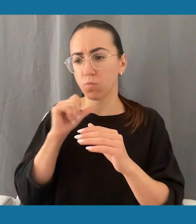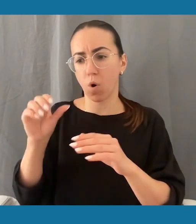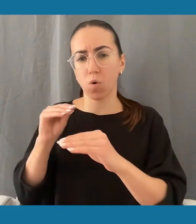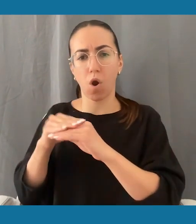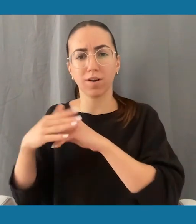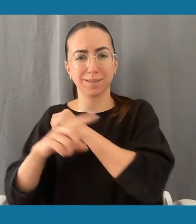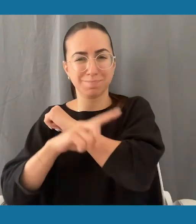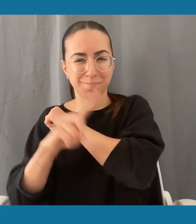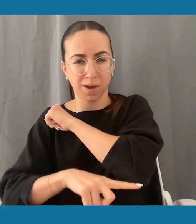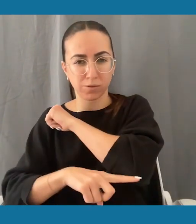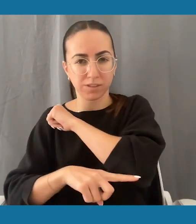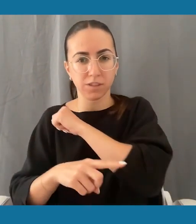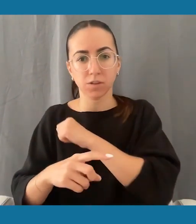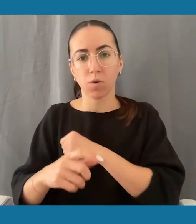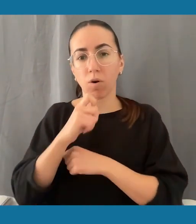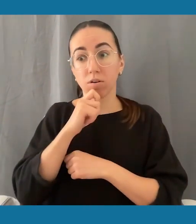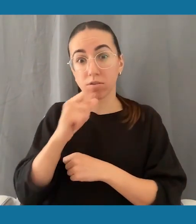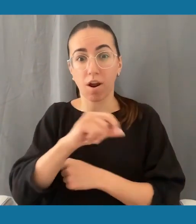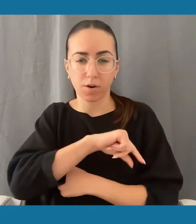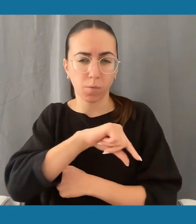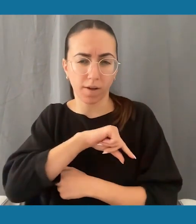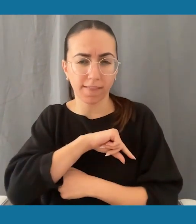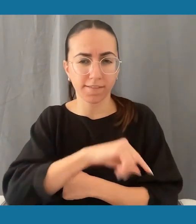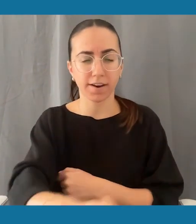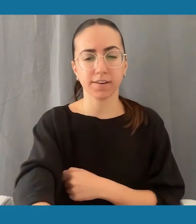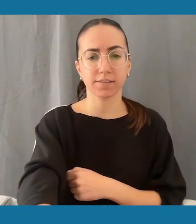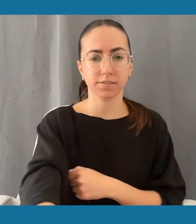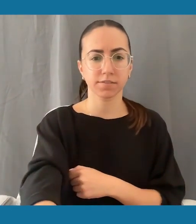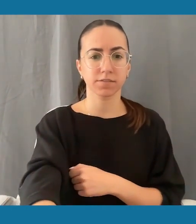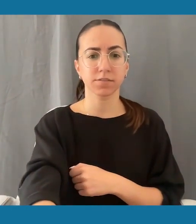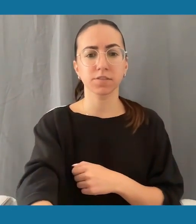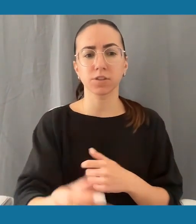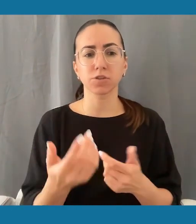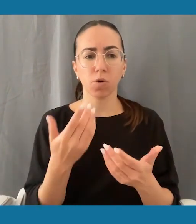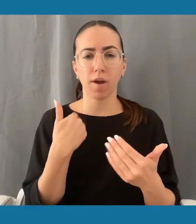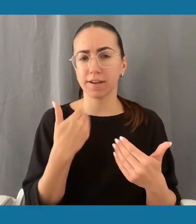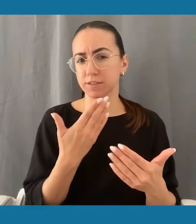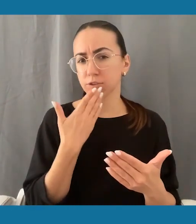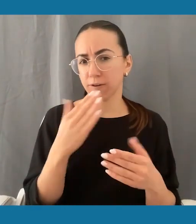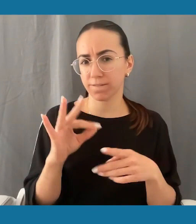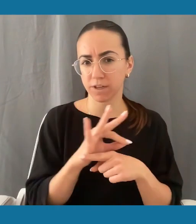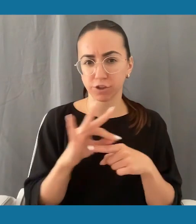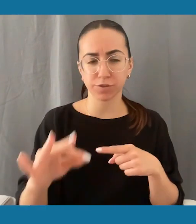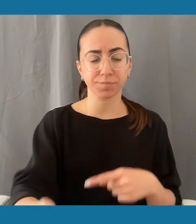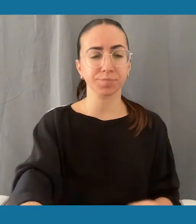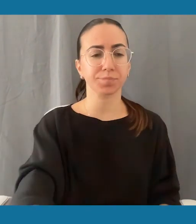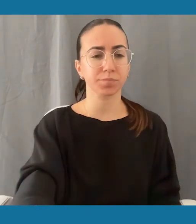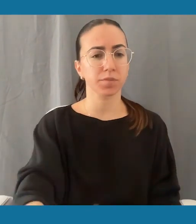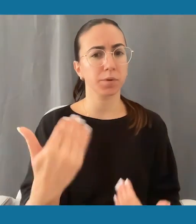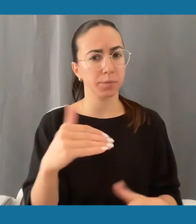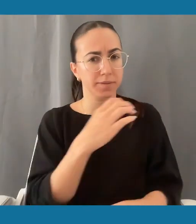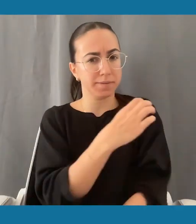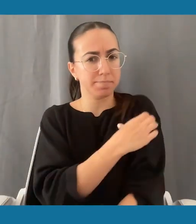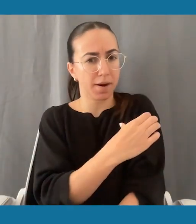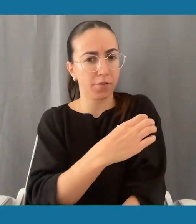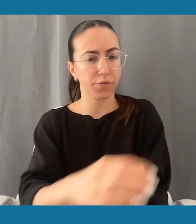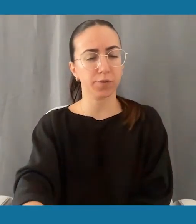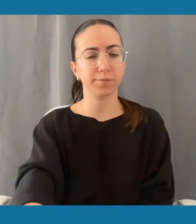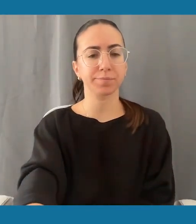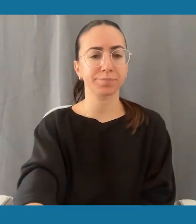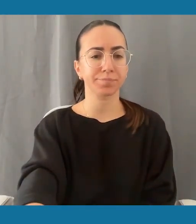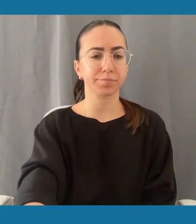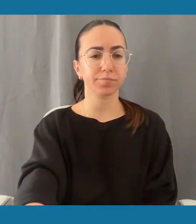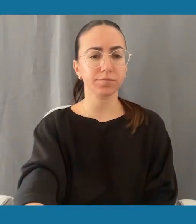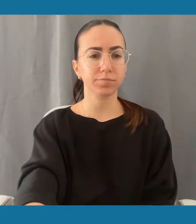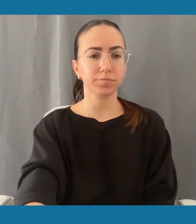penalty period or a disqualification period. So it serves both functions, and it is incredibly powerful for that